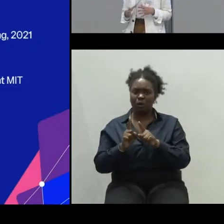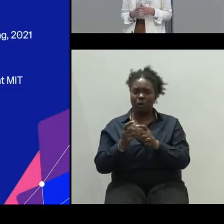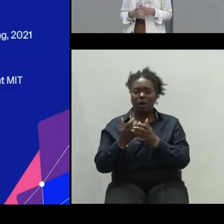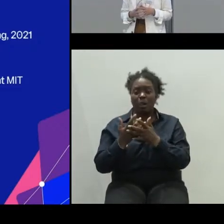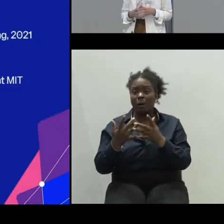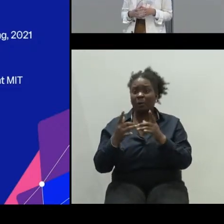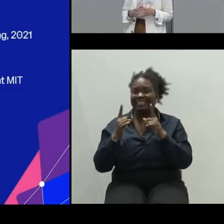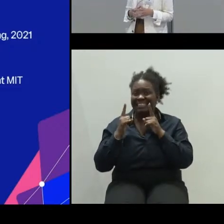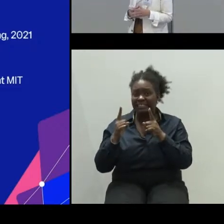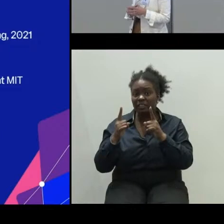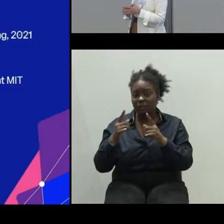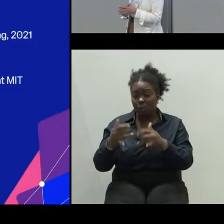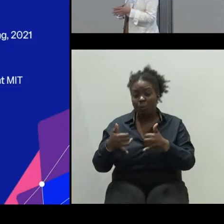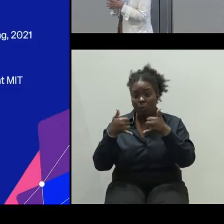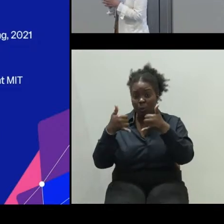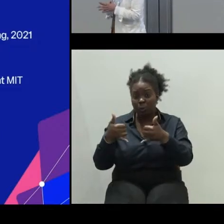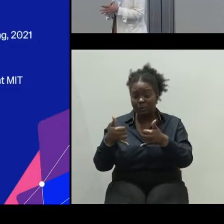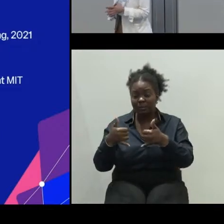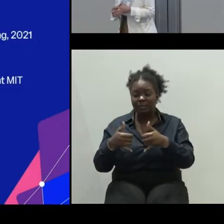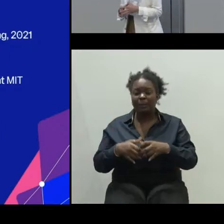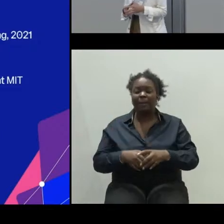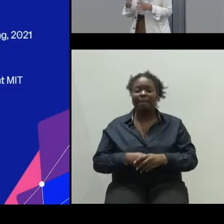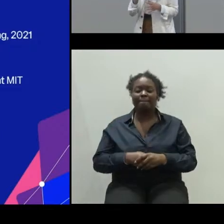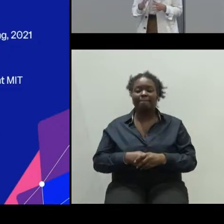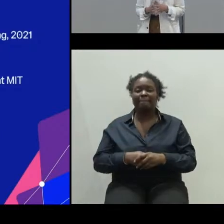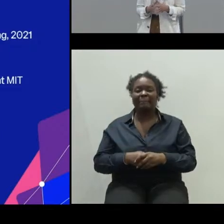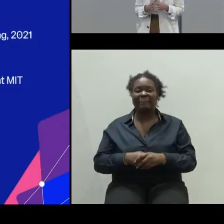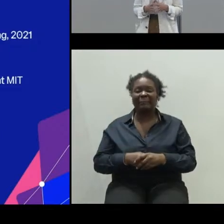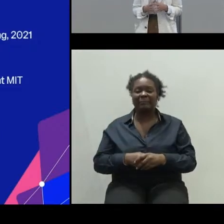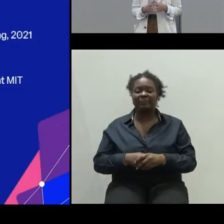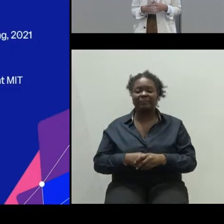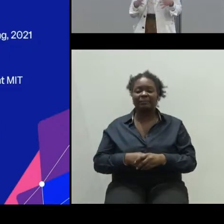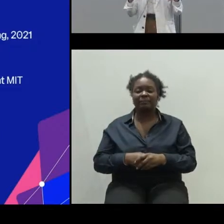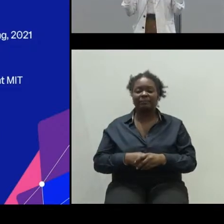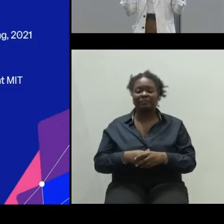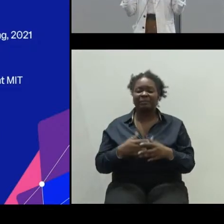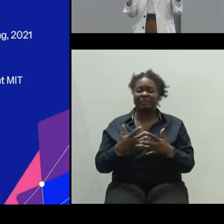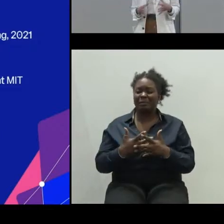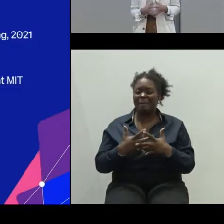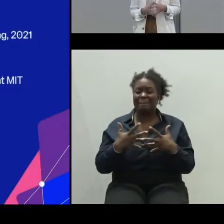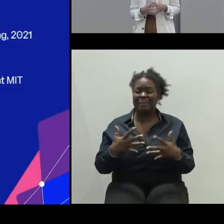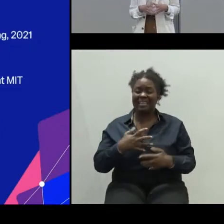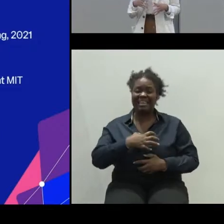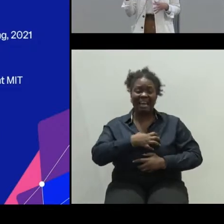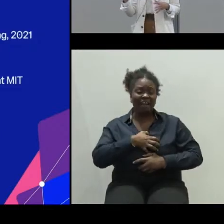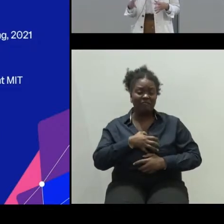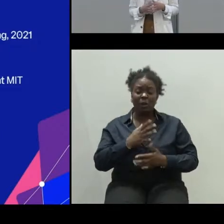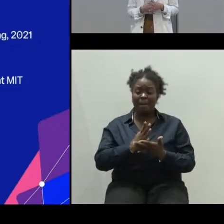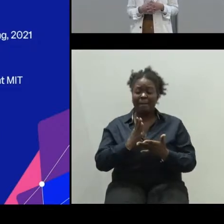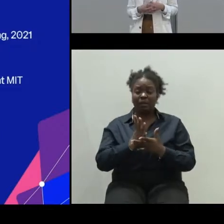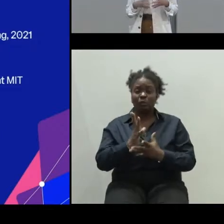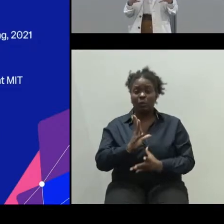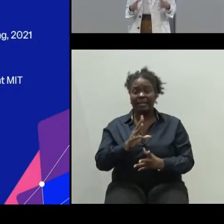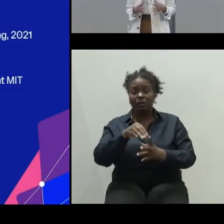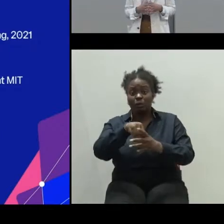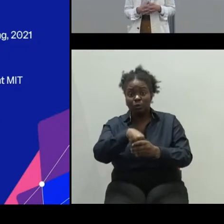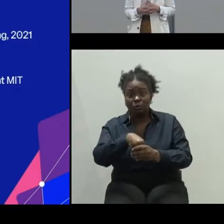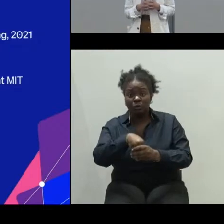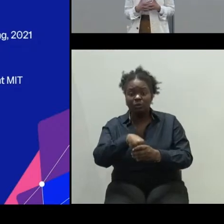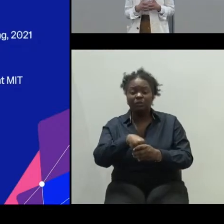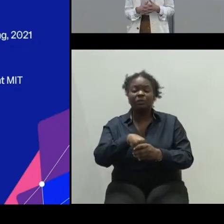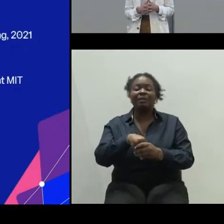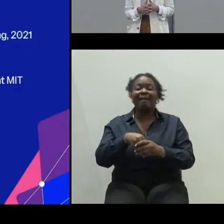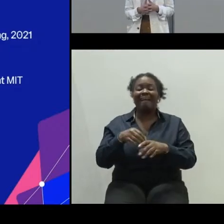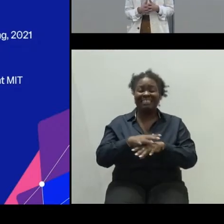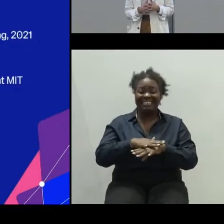teaching awards, and also advocacy awards. I know that you're a big advocate for inclusion at work, for equity,